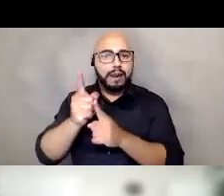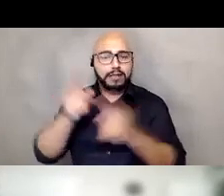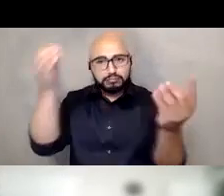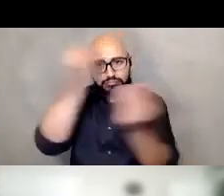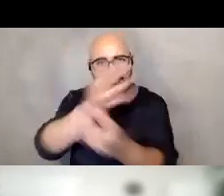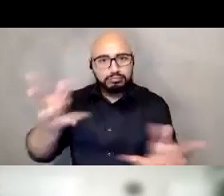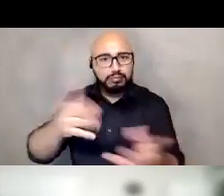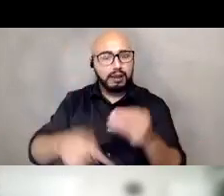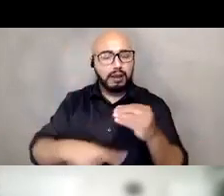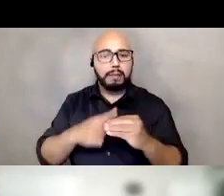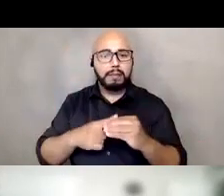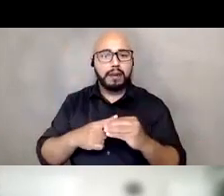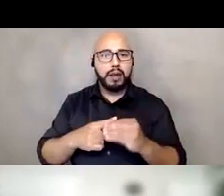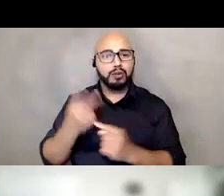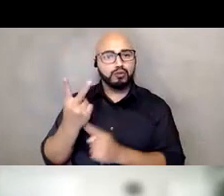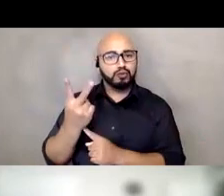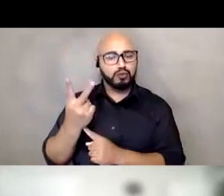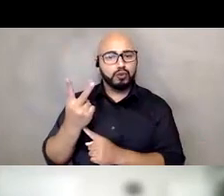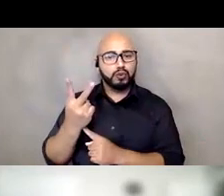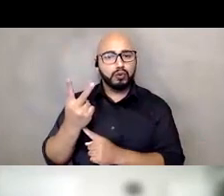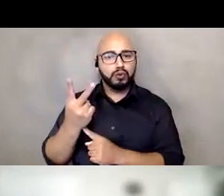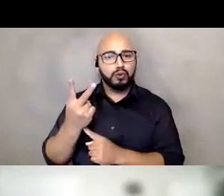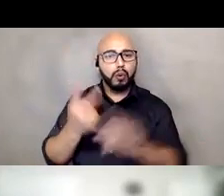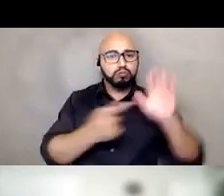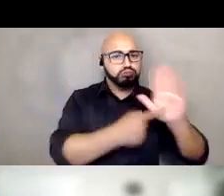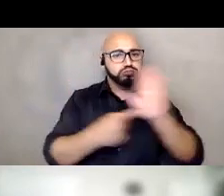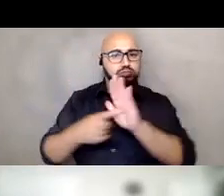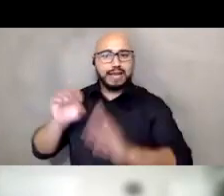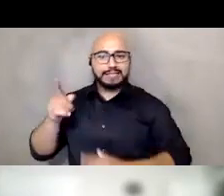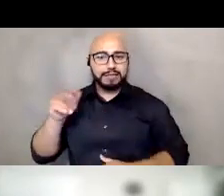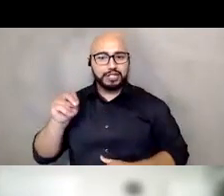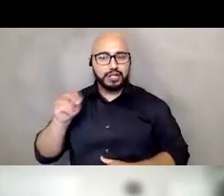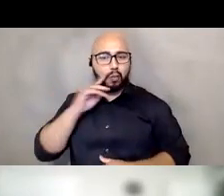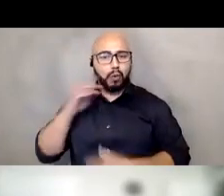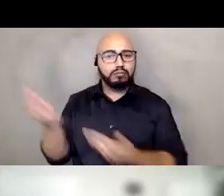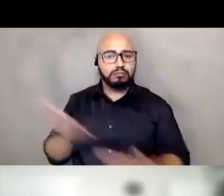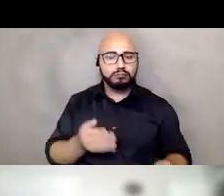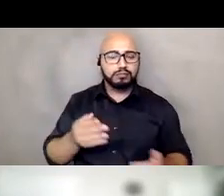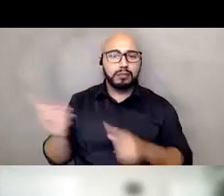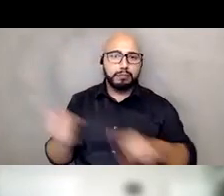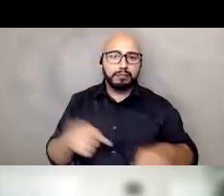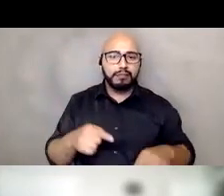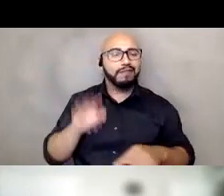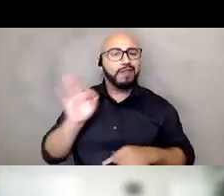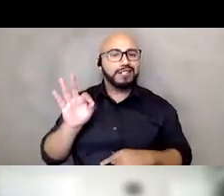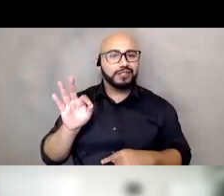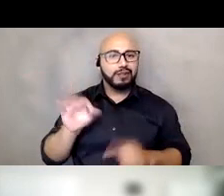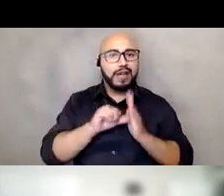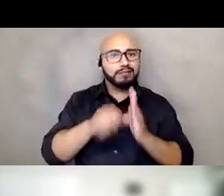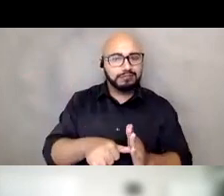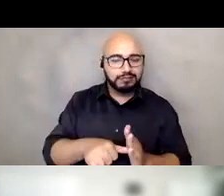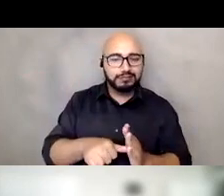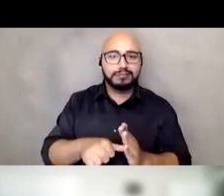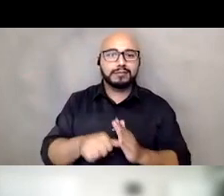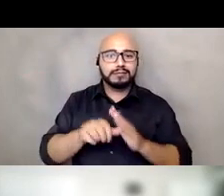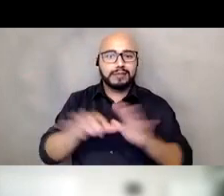know about 2 exhibitions that are coming to Fresno this semester that highlight artists and activism in